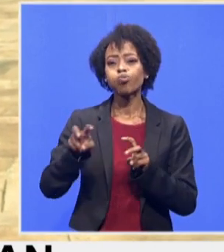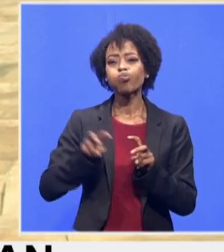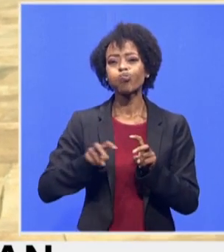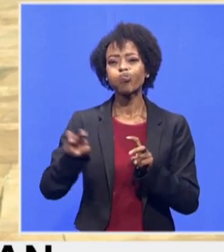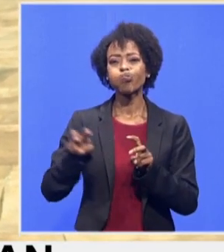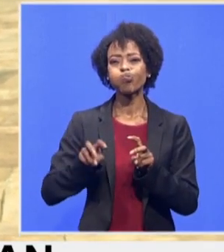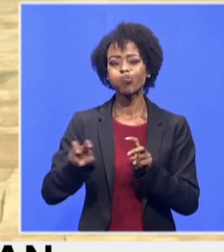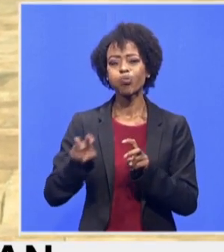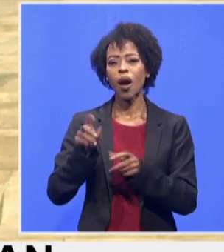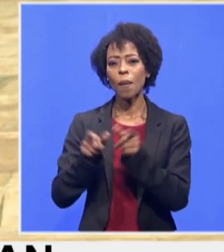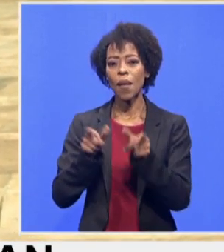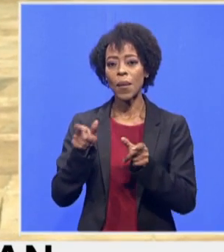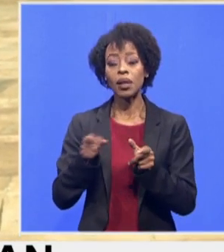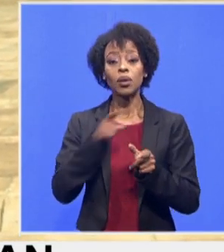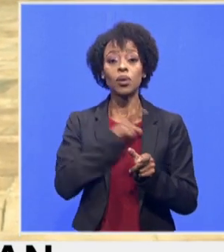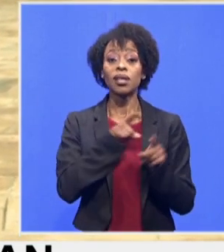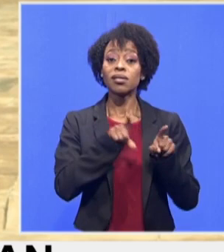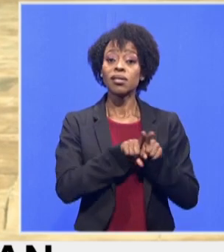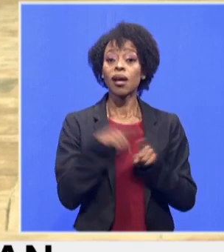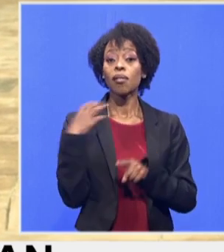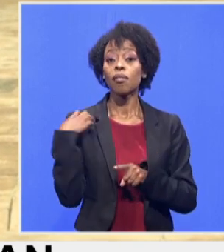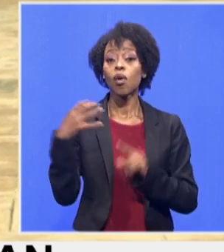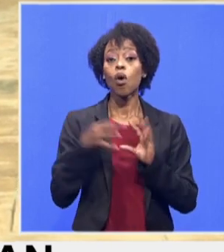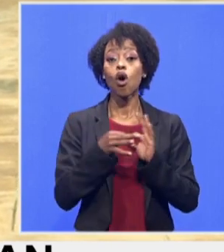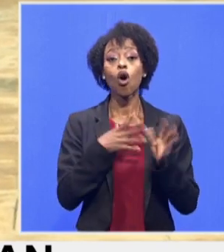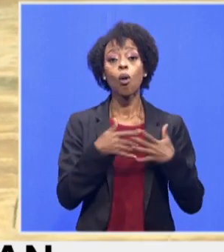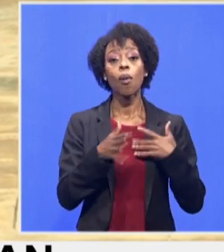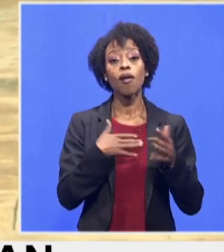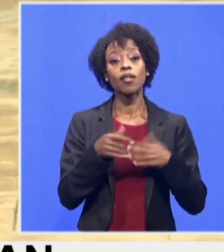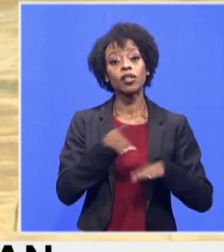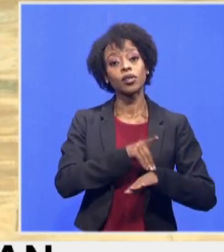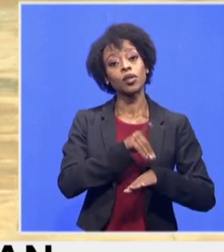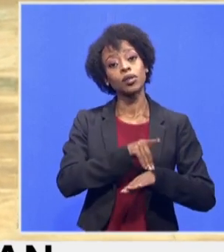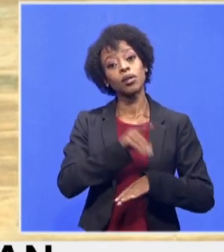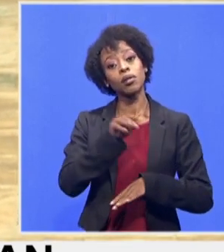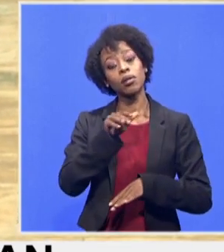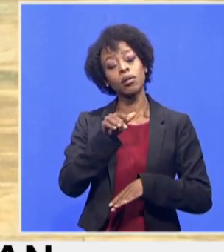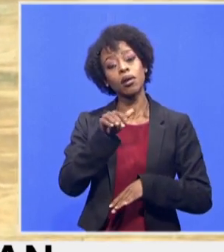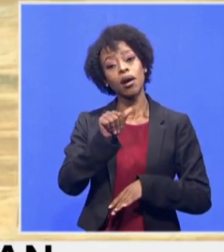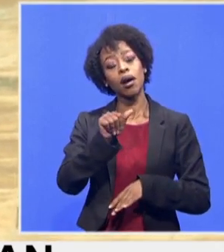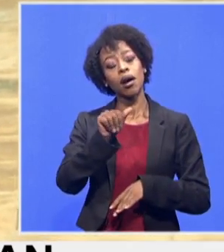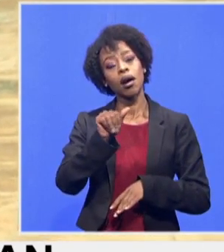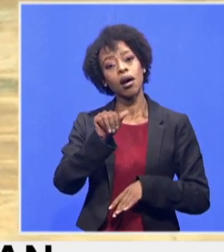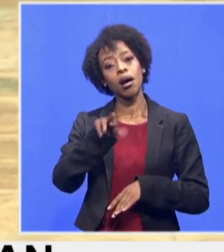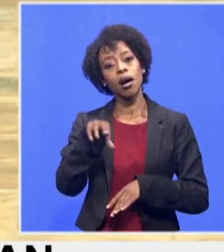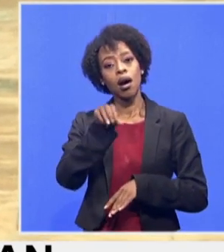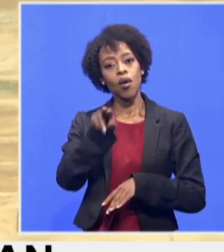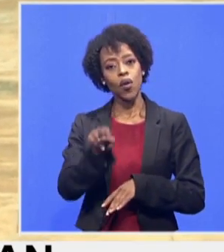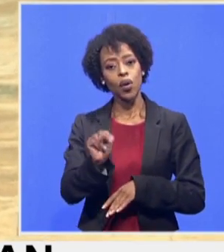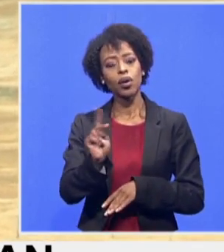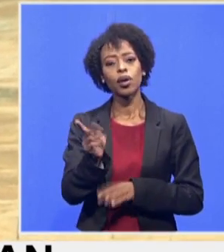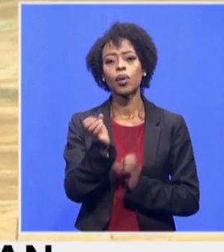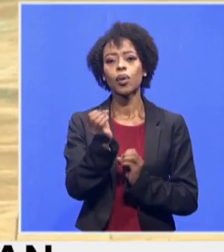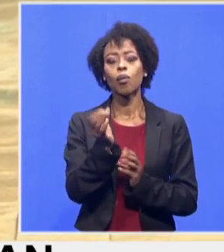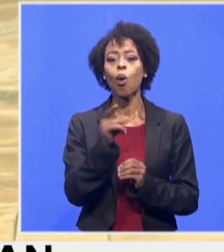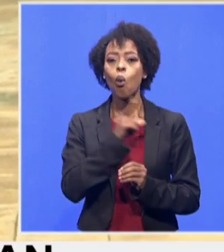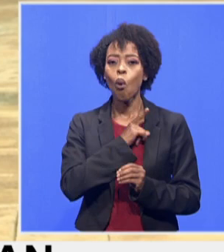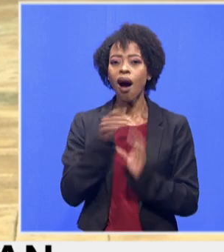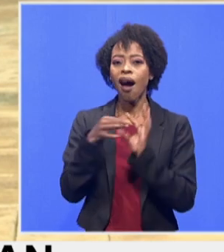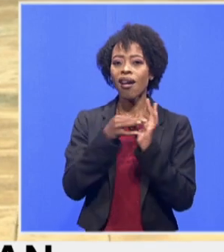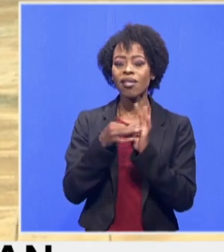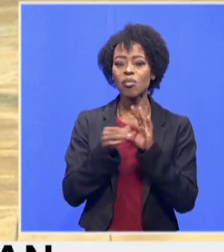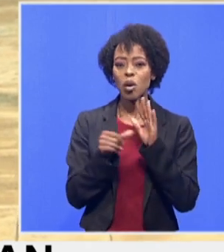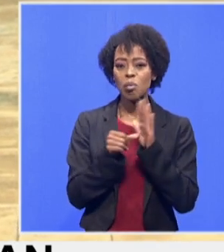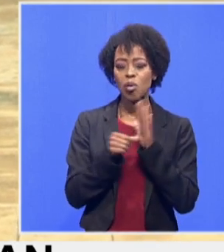also be speaking to the Minister of Home Affairs, Dr. Motsoaledi, who will further speak on the importance of these trade relations